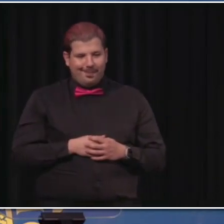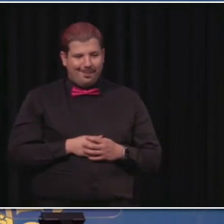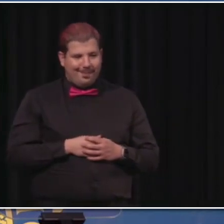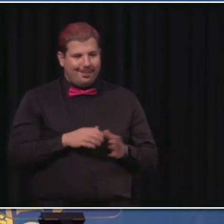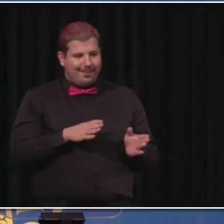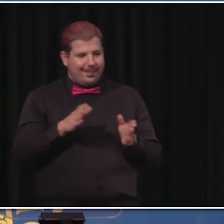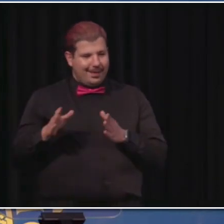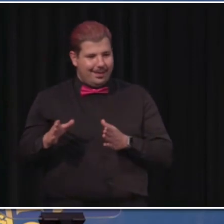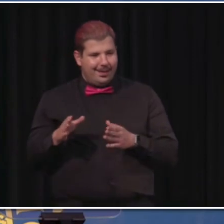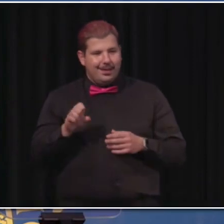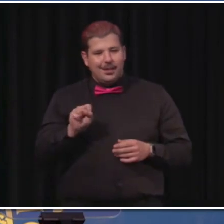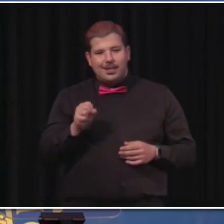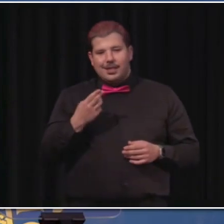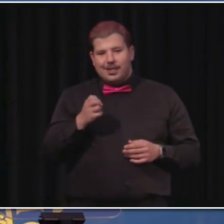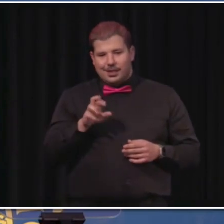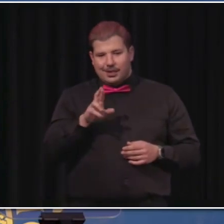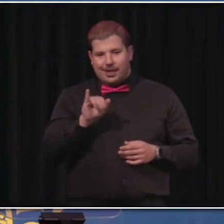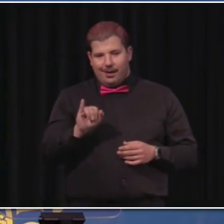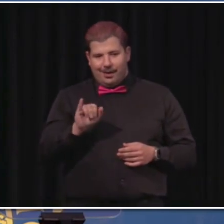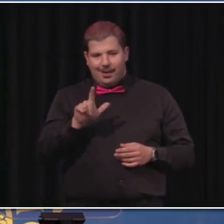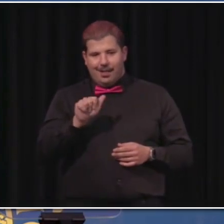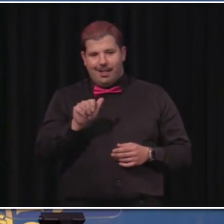and Terra Lawson-Remer.